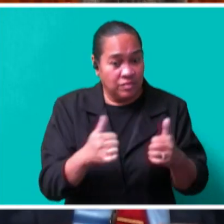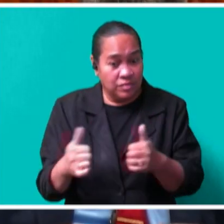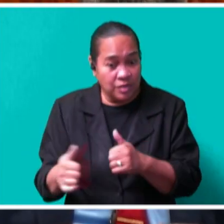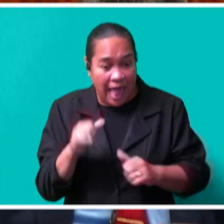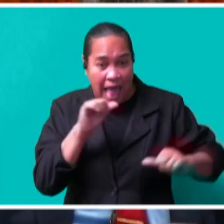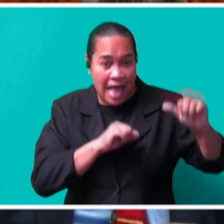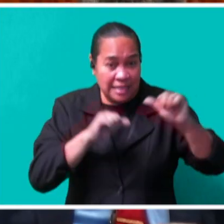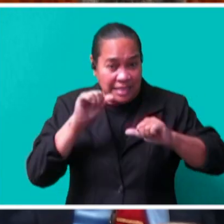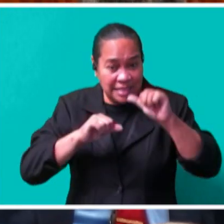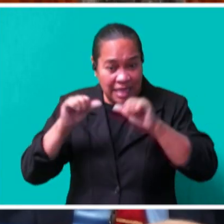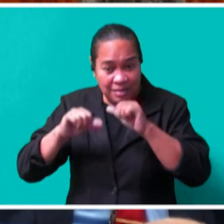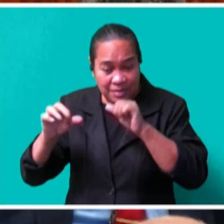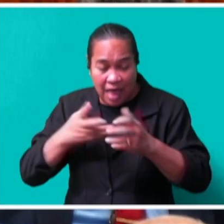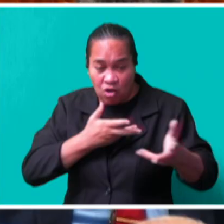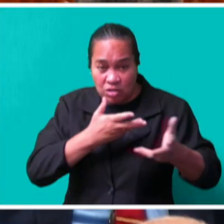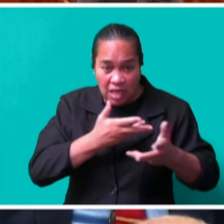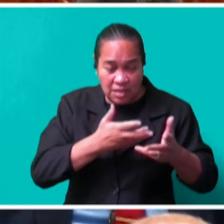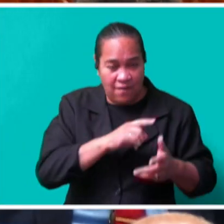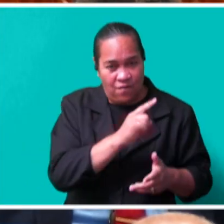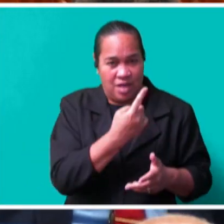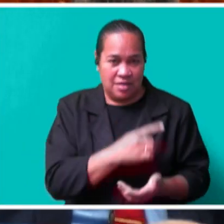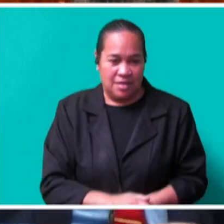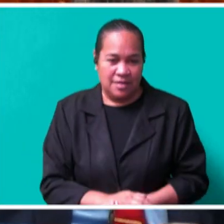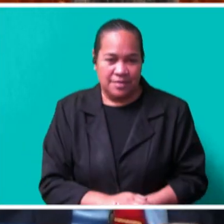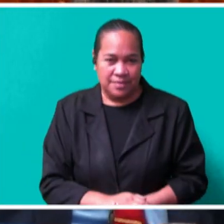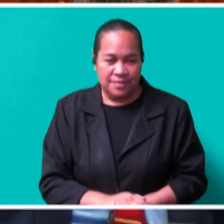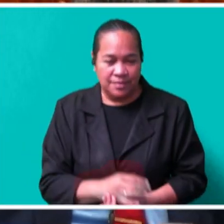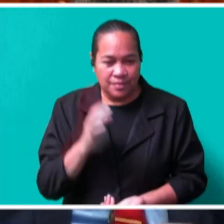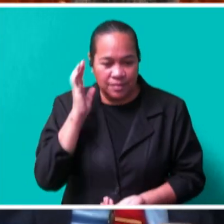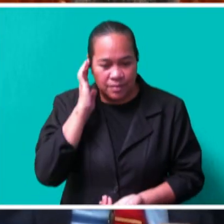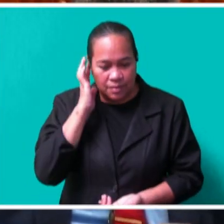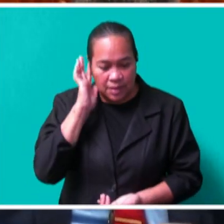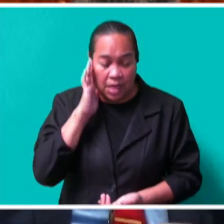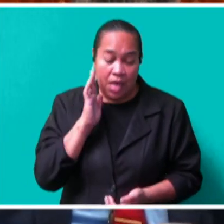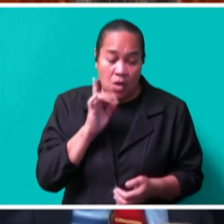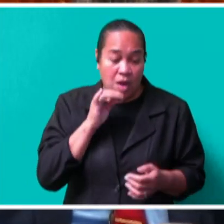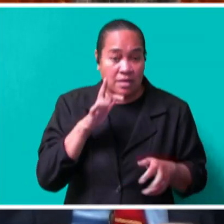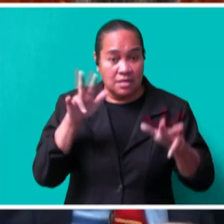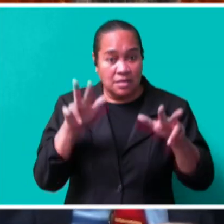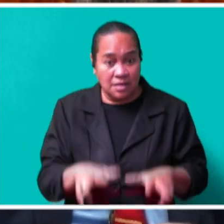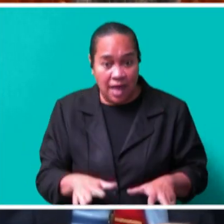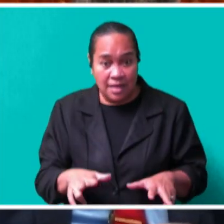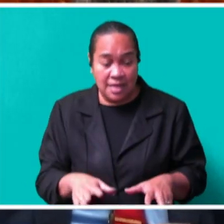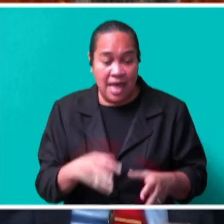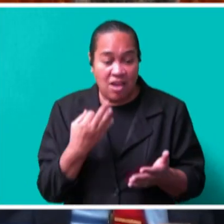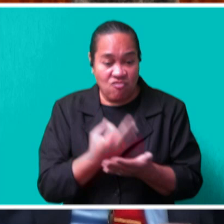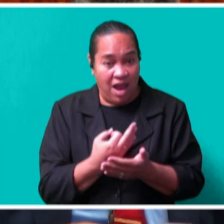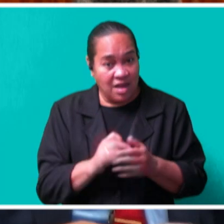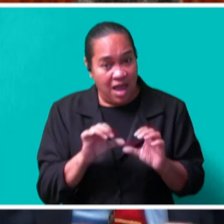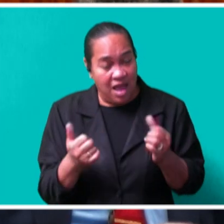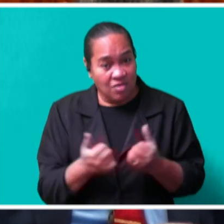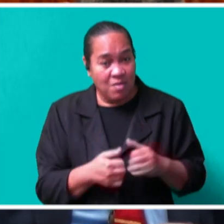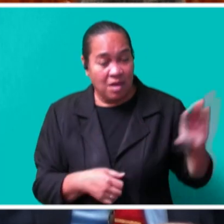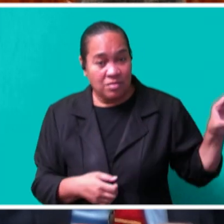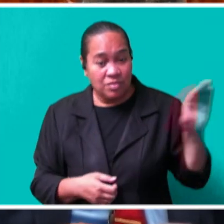assessments and consultations. Honourable Speaker, sir, following the signing of the grant agreement